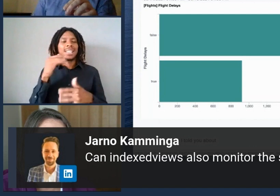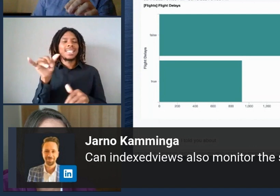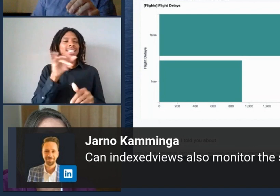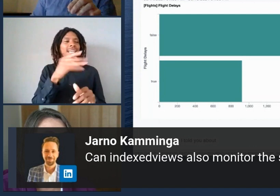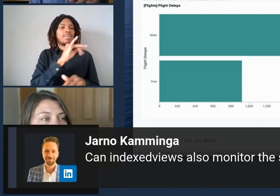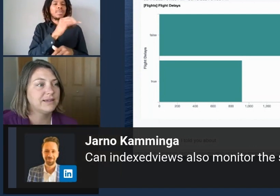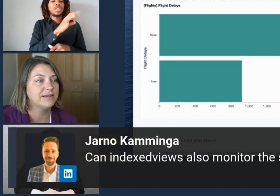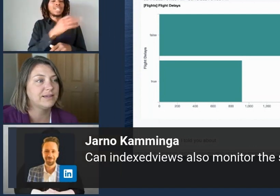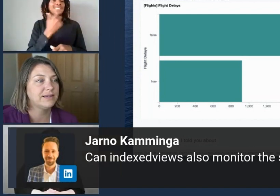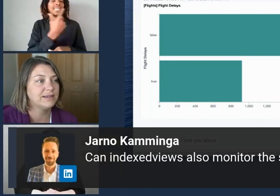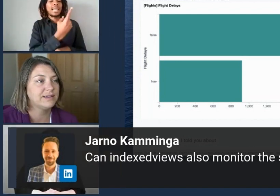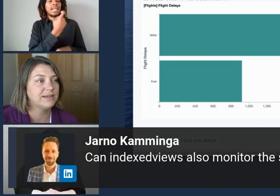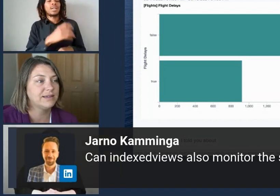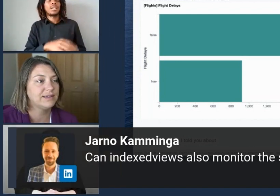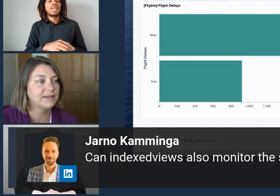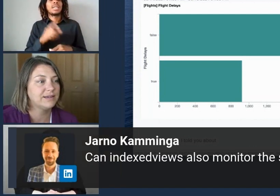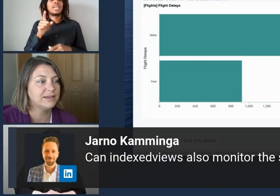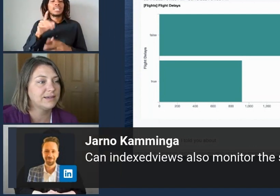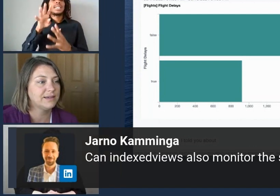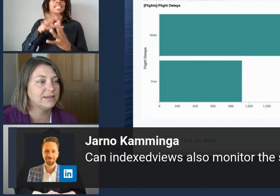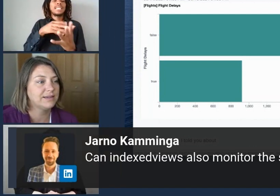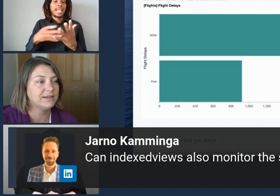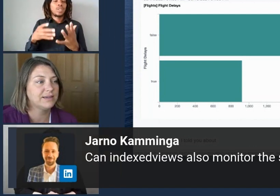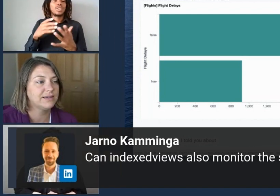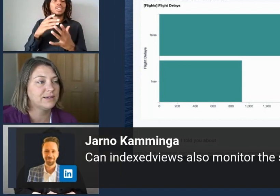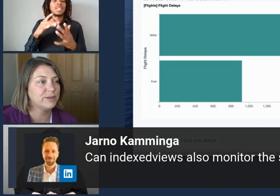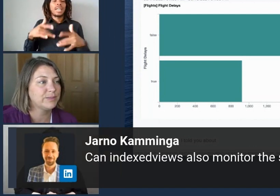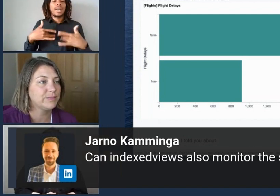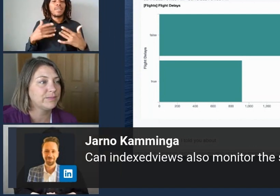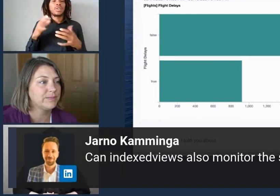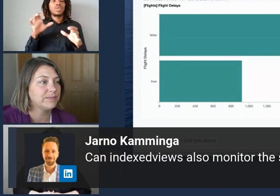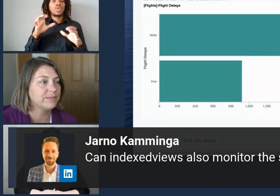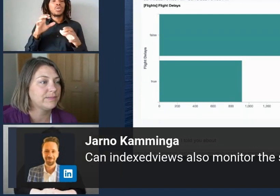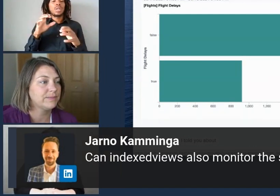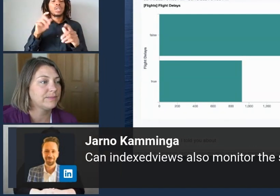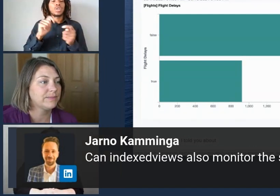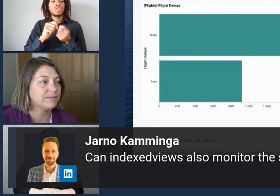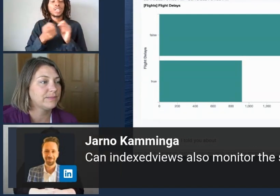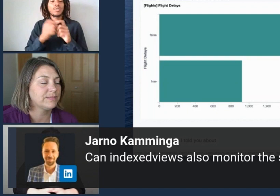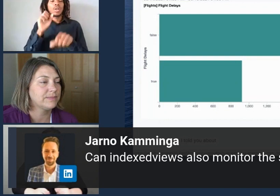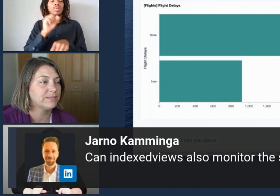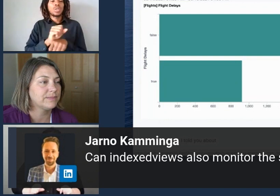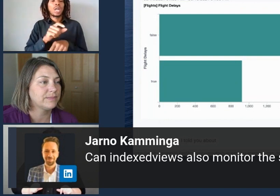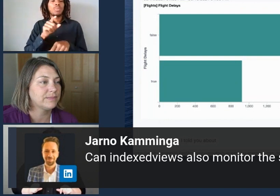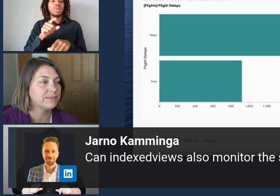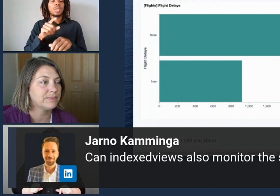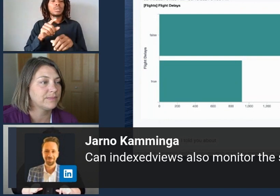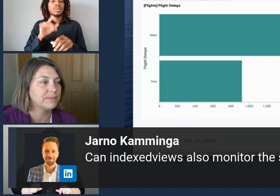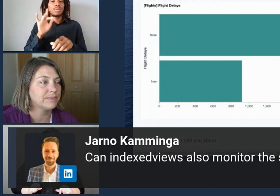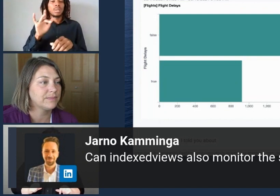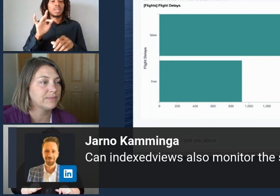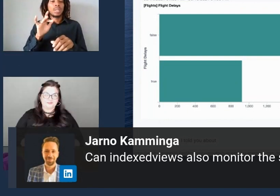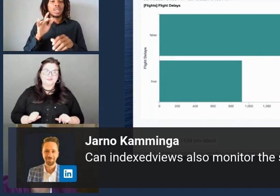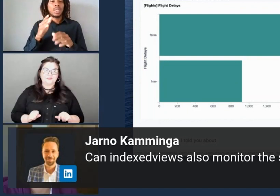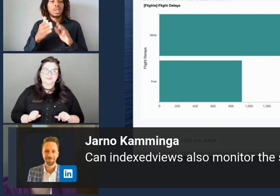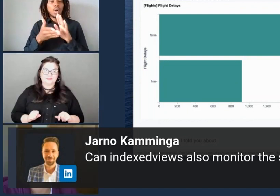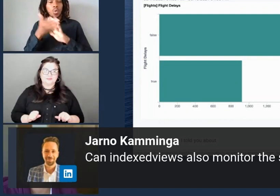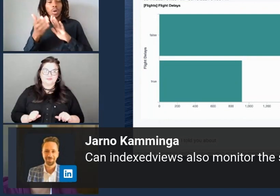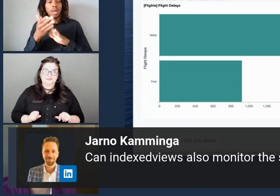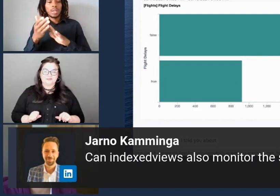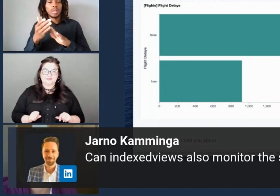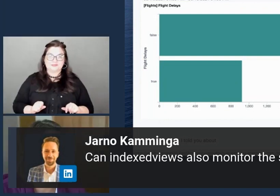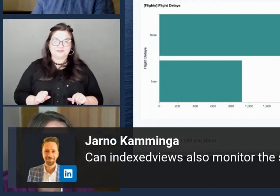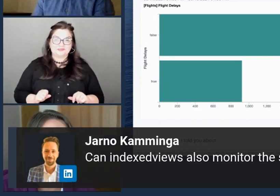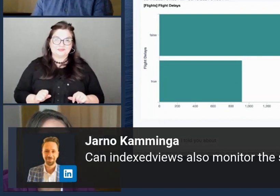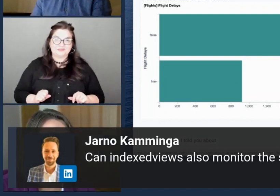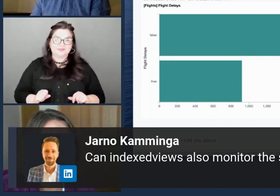well. It is a scheduled event. So when you run a transform job, you can trigger it, like say to run on the hour. You could trigger it to run